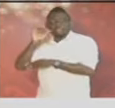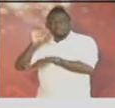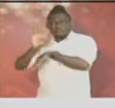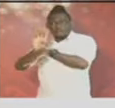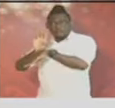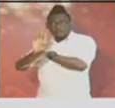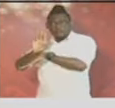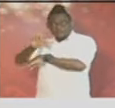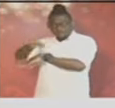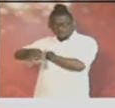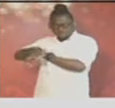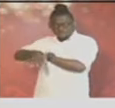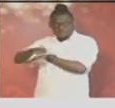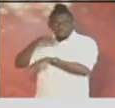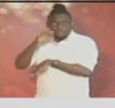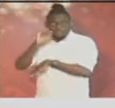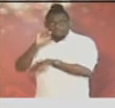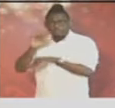would note that we have tested